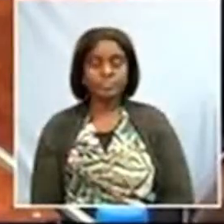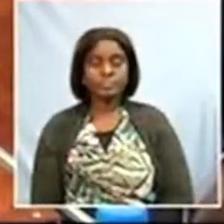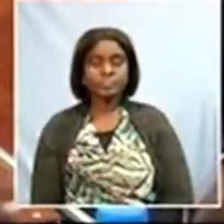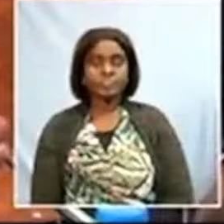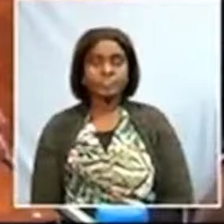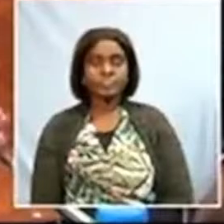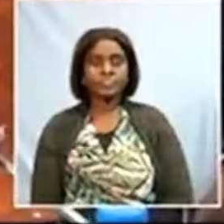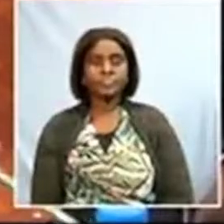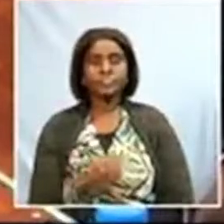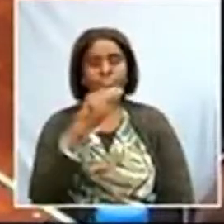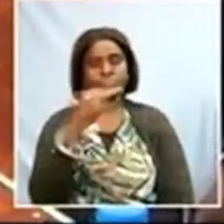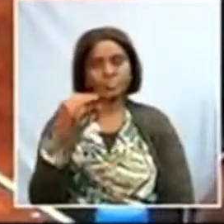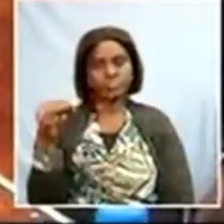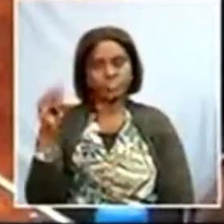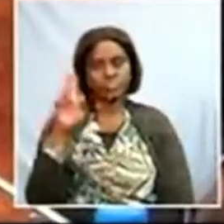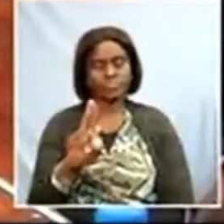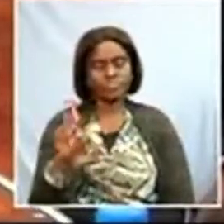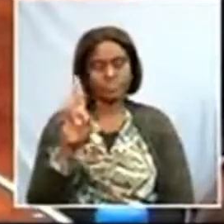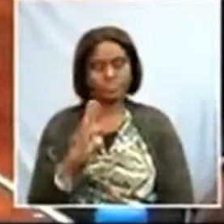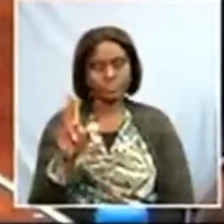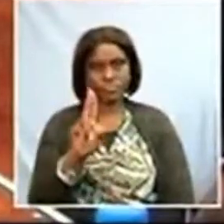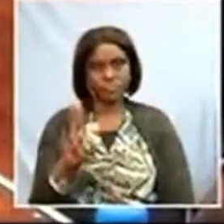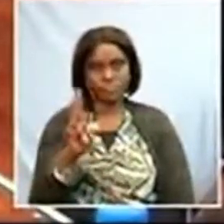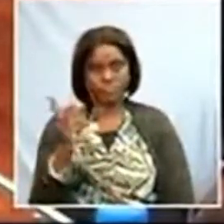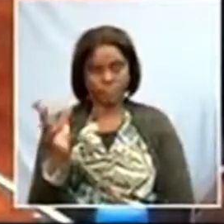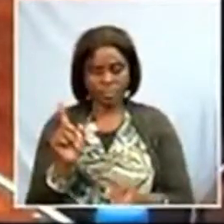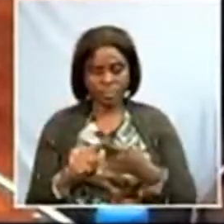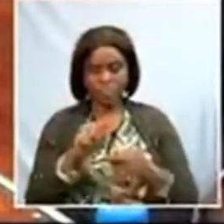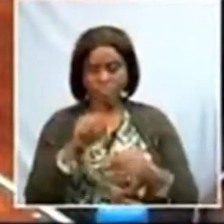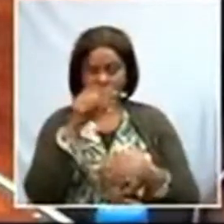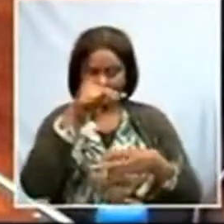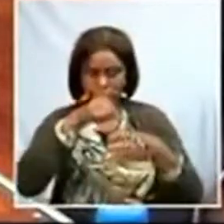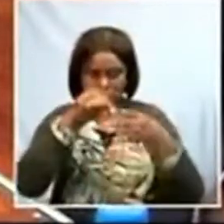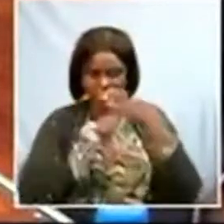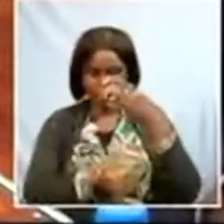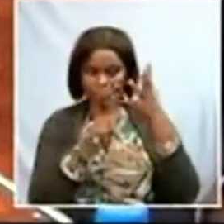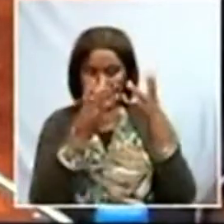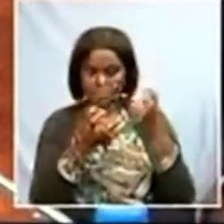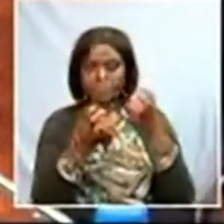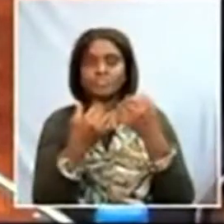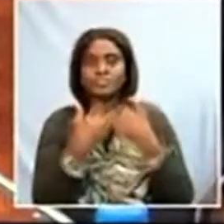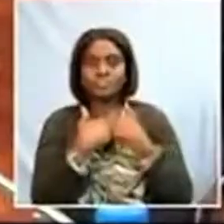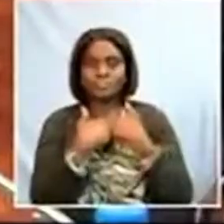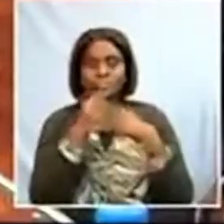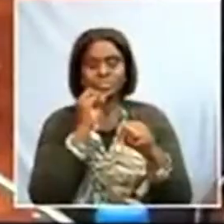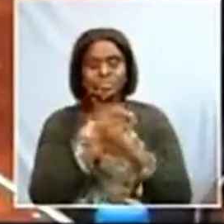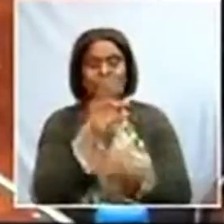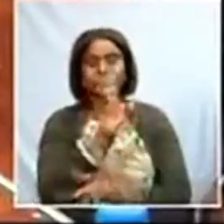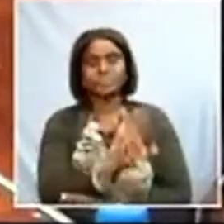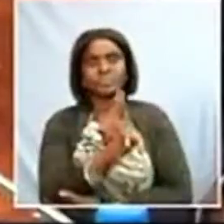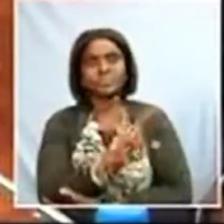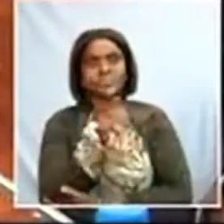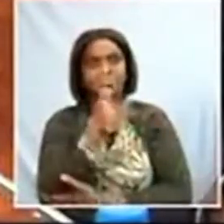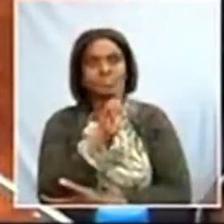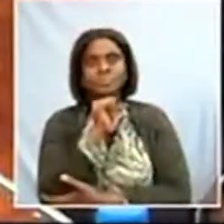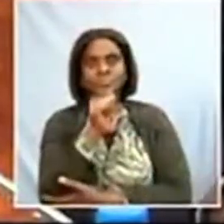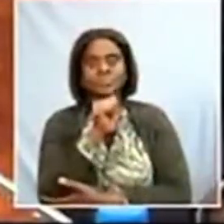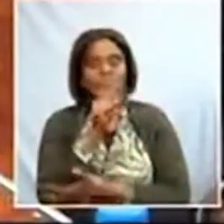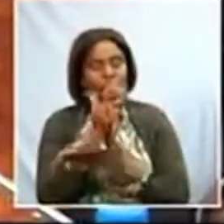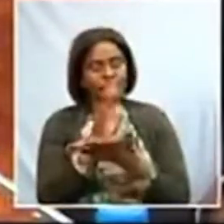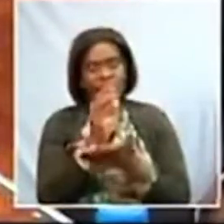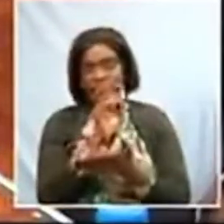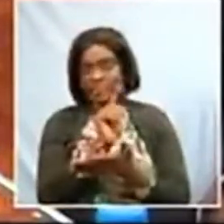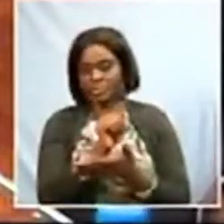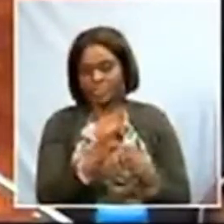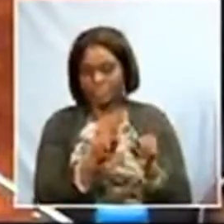Chair, the material which was used to drill the dry boreholes has already been utilized, and it is not part of the one